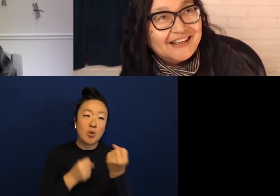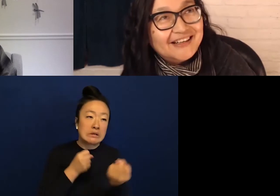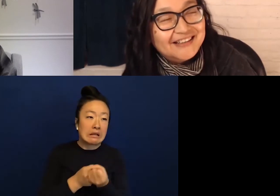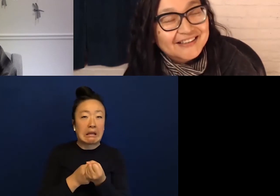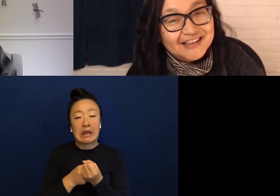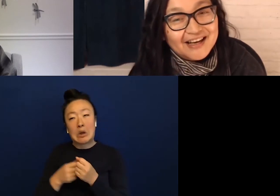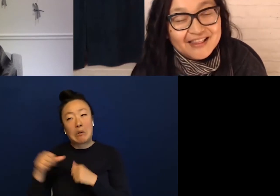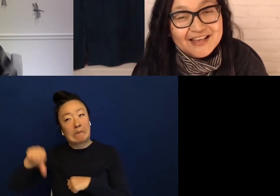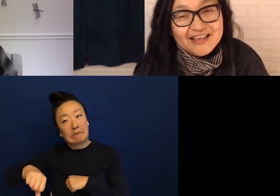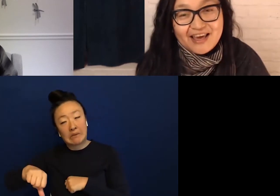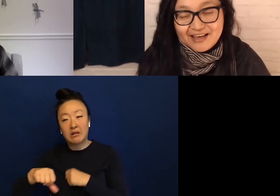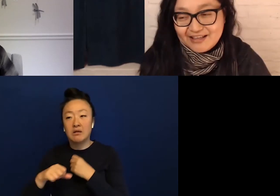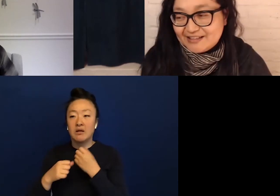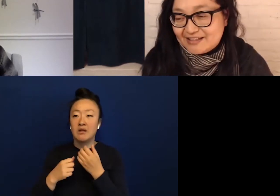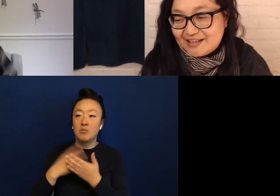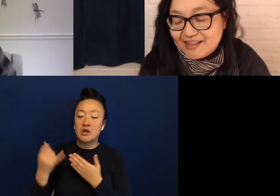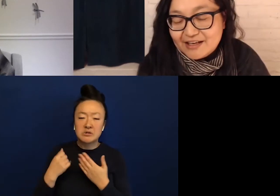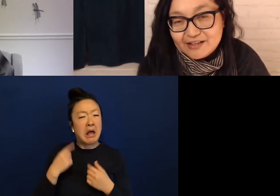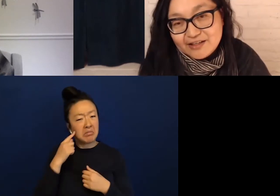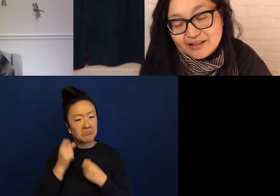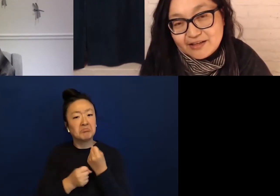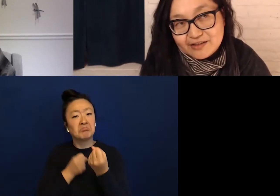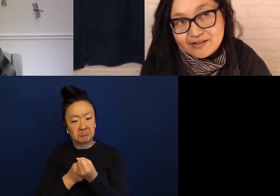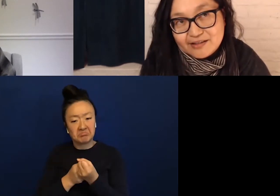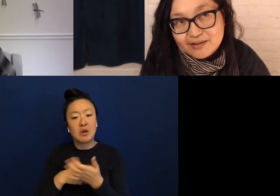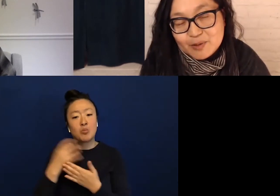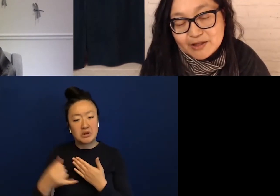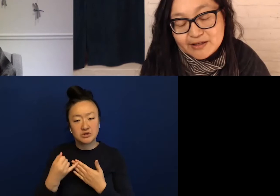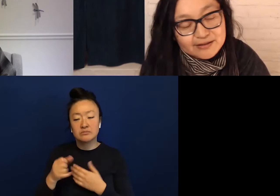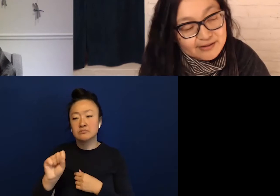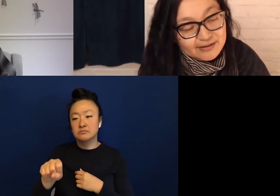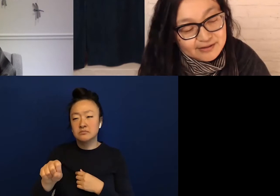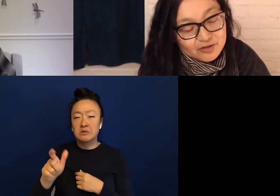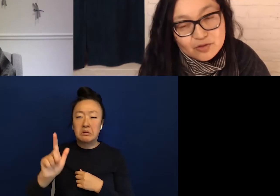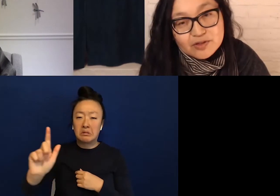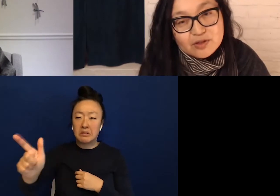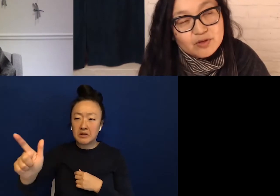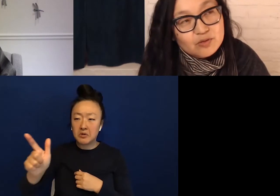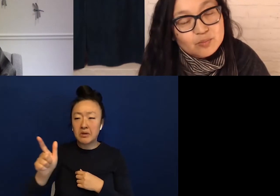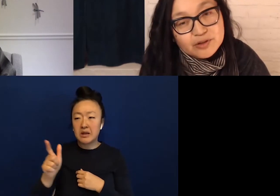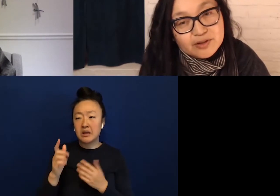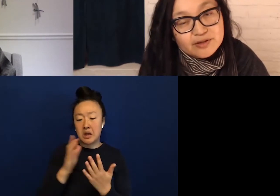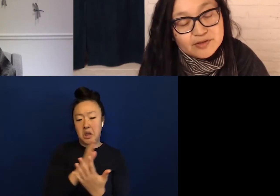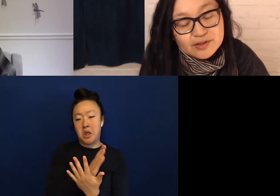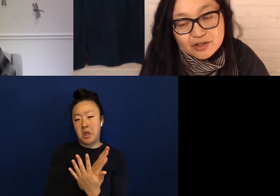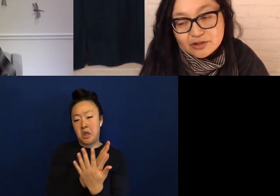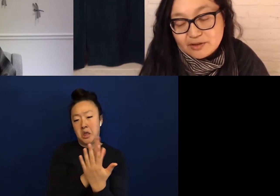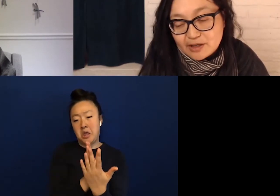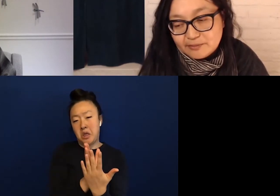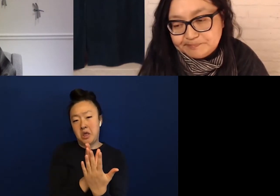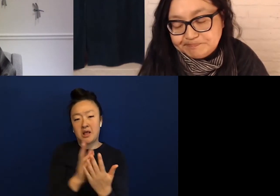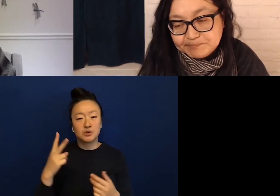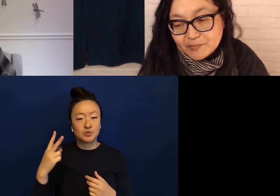project. I think yay. I think I agreed later, maybe like 2/3 of the way through the book. There's a